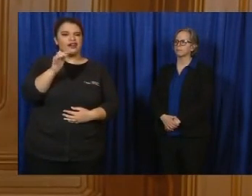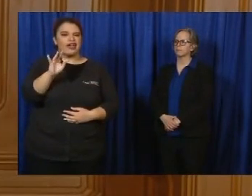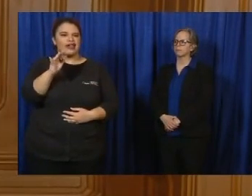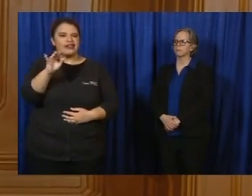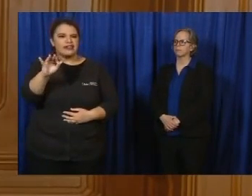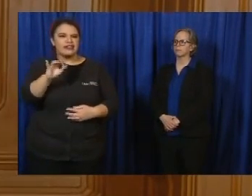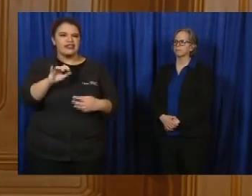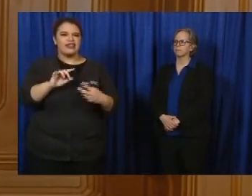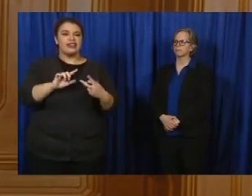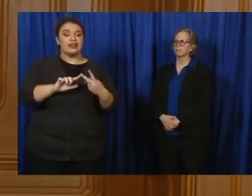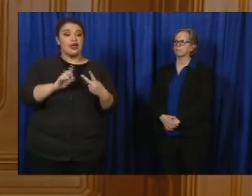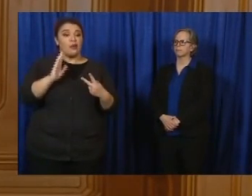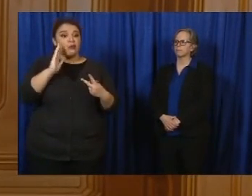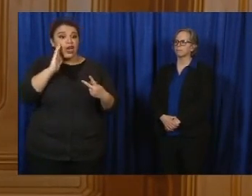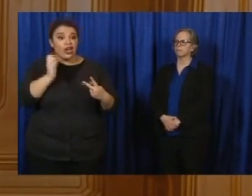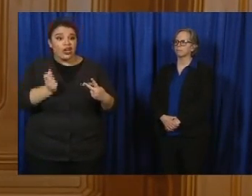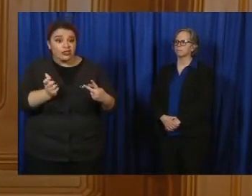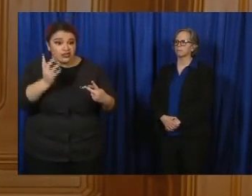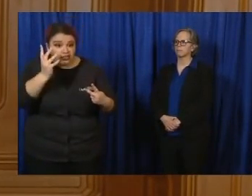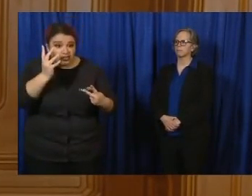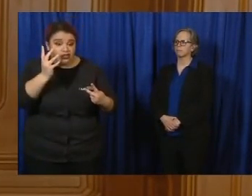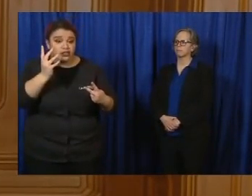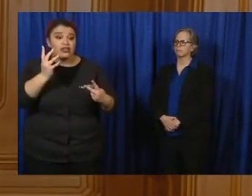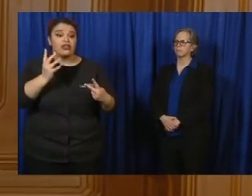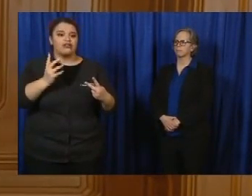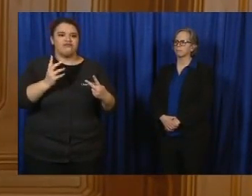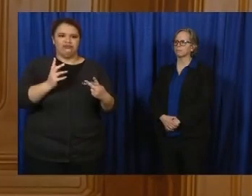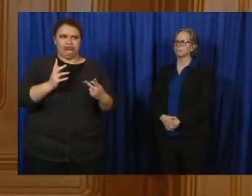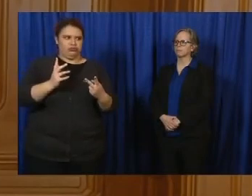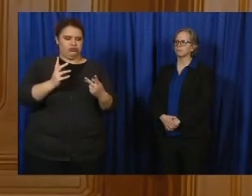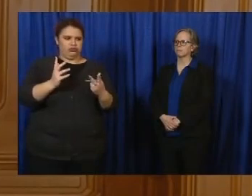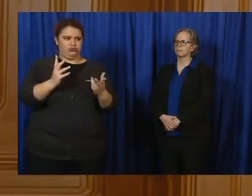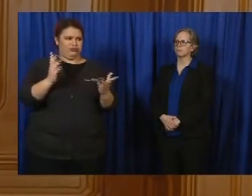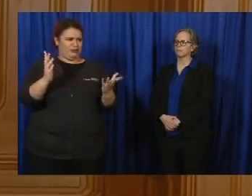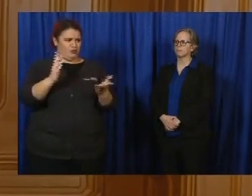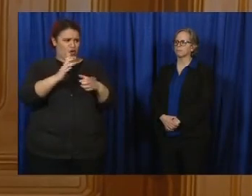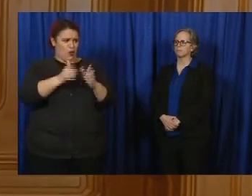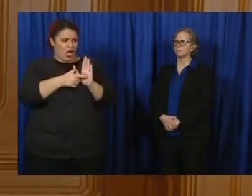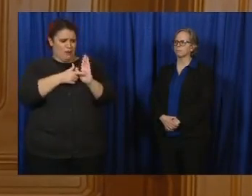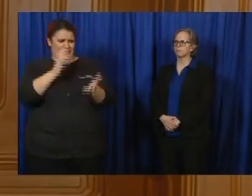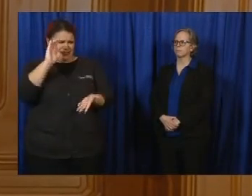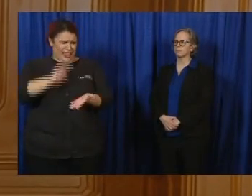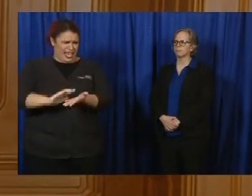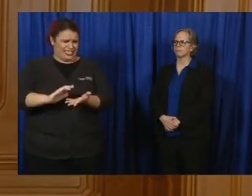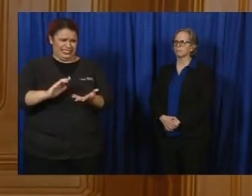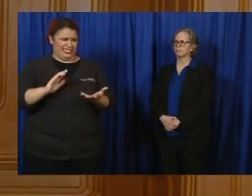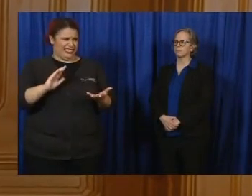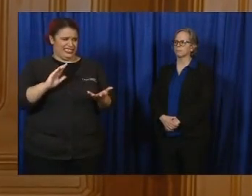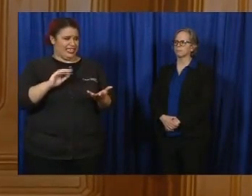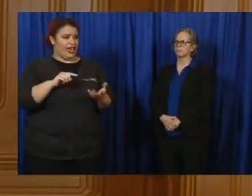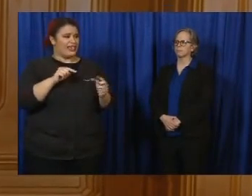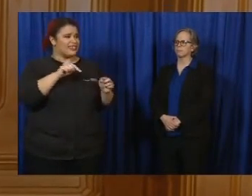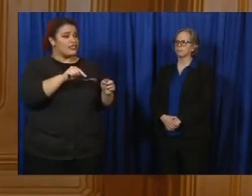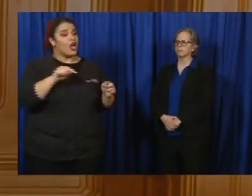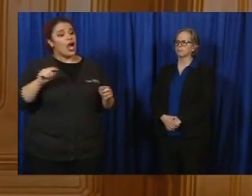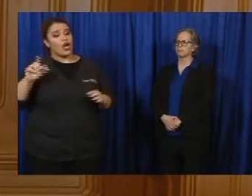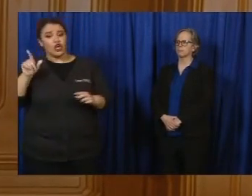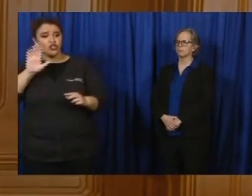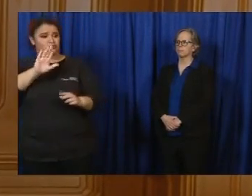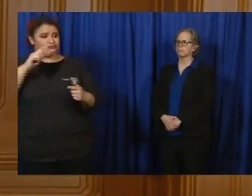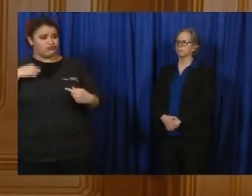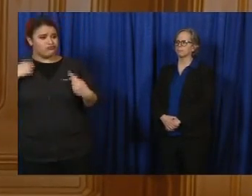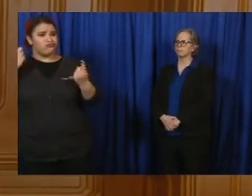what you think of that, if you lend any credence to it, and generally how you weigh different projections when you're forming your response. Well, Dr. Acton and I have been talking